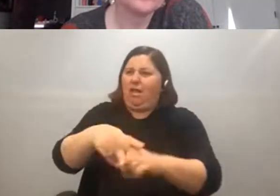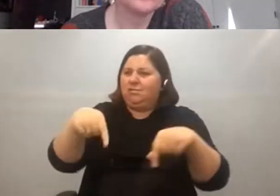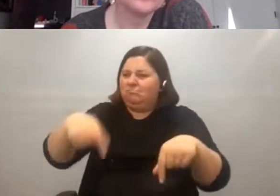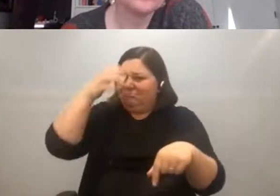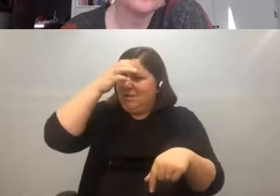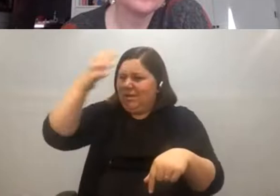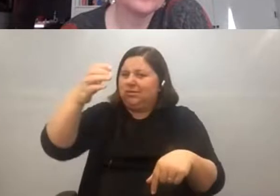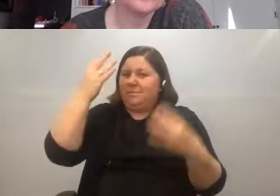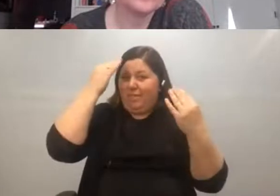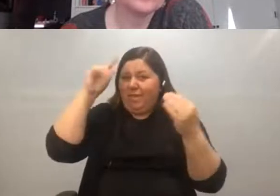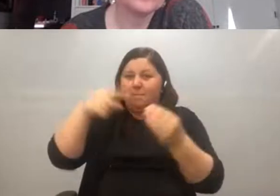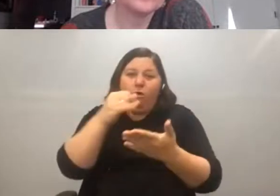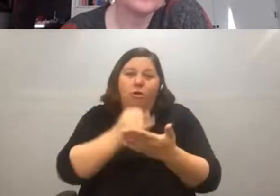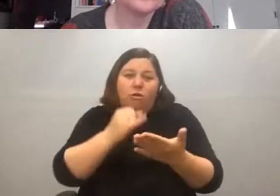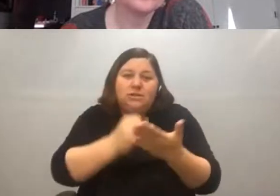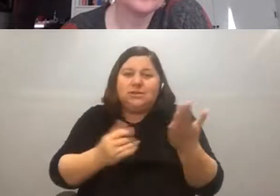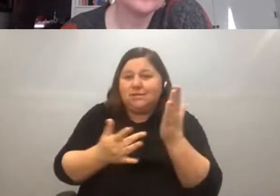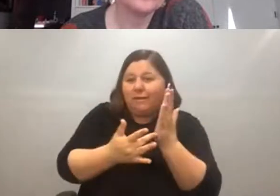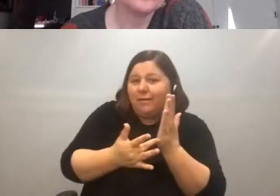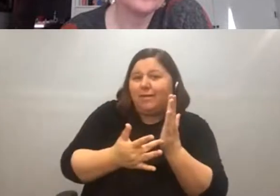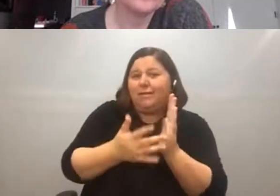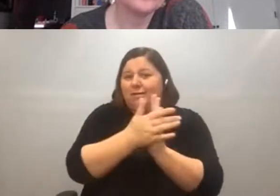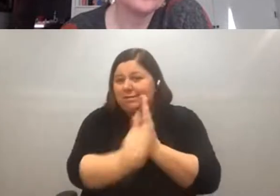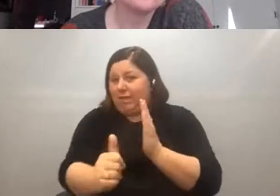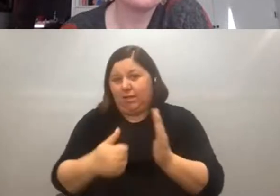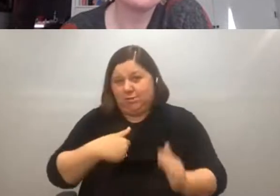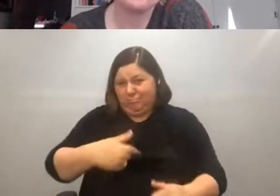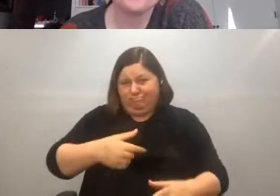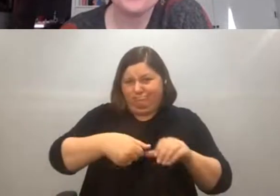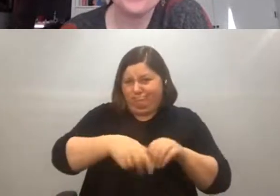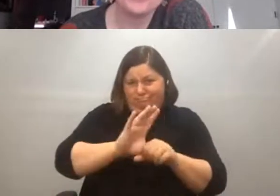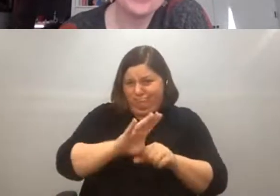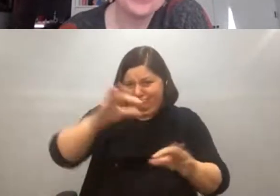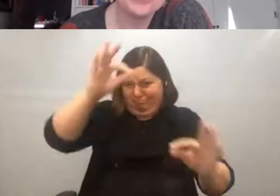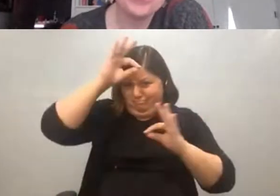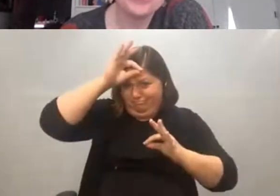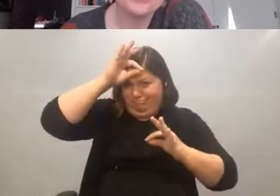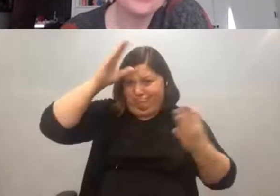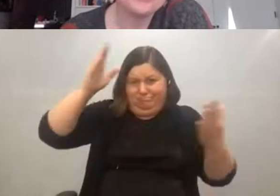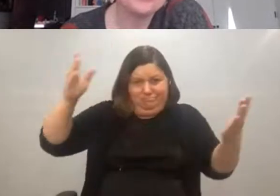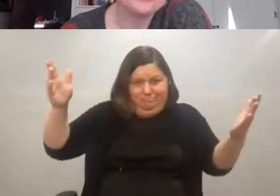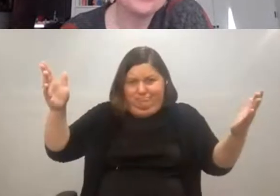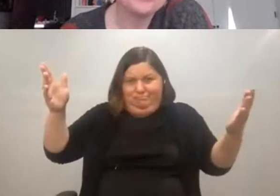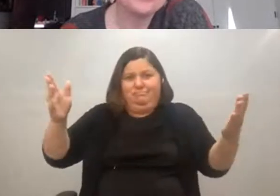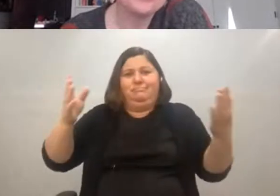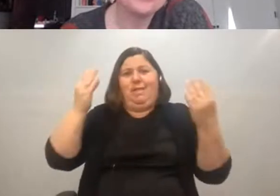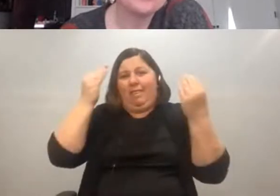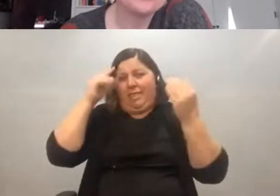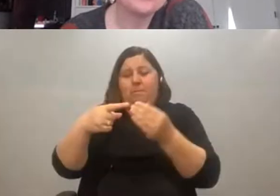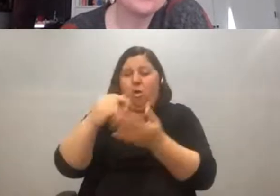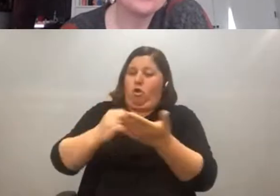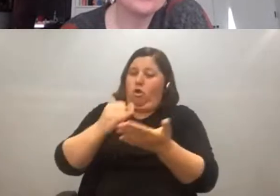artistic technique and and skill which i know nothing about so i think about the artist's intent